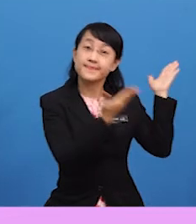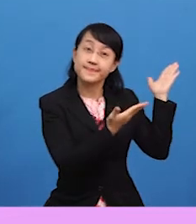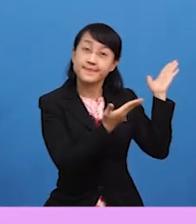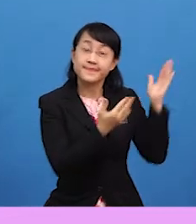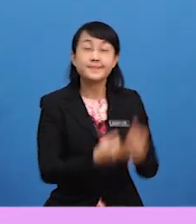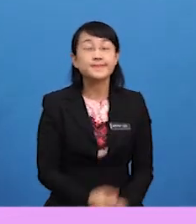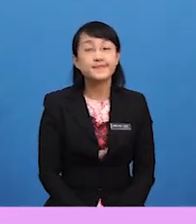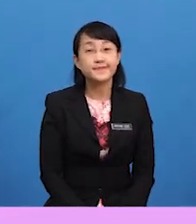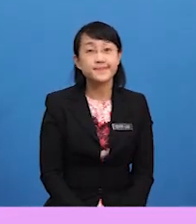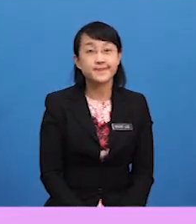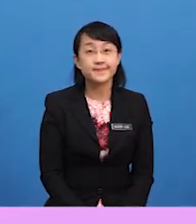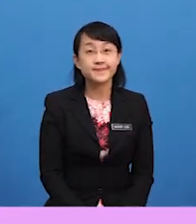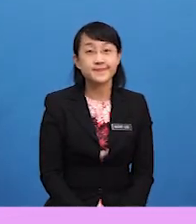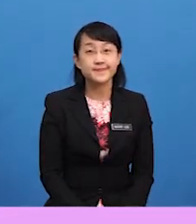cake and sushi.